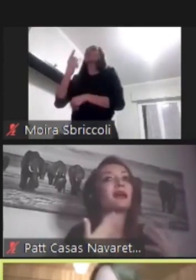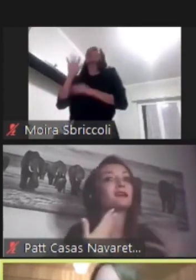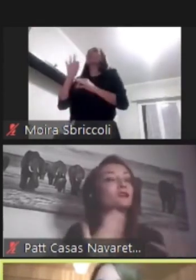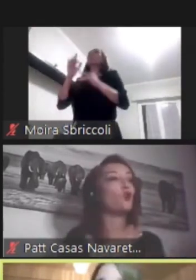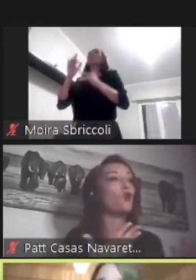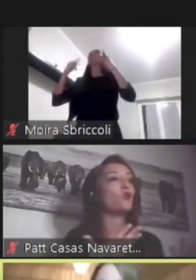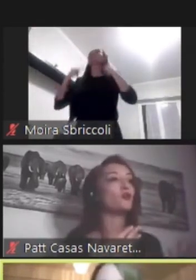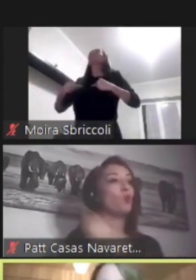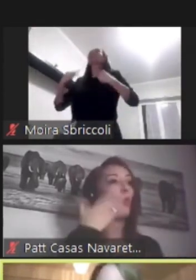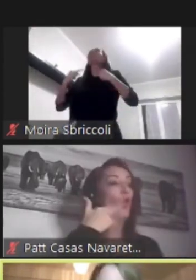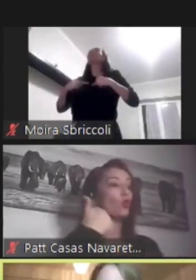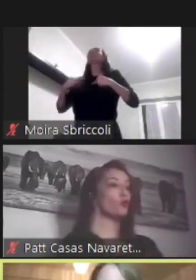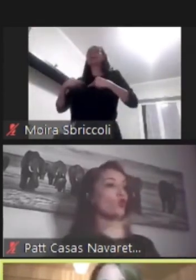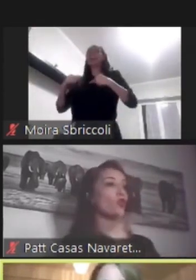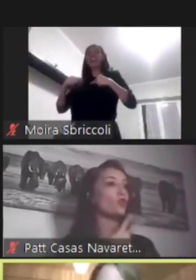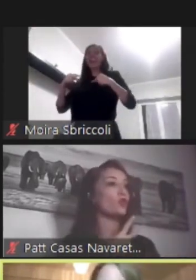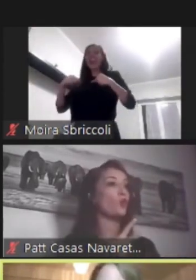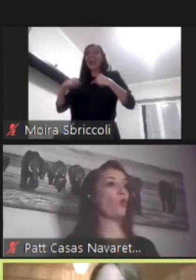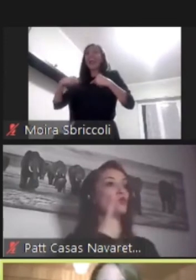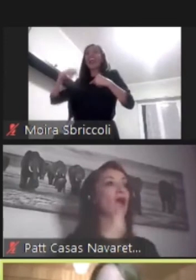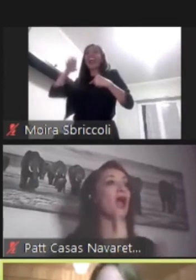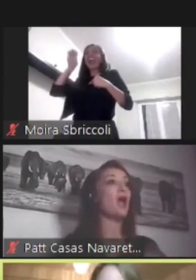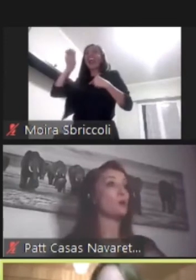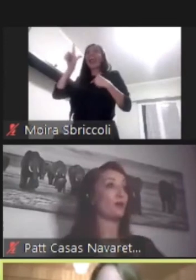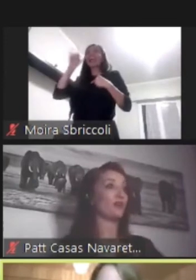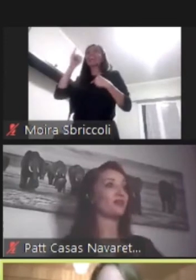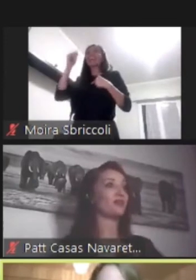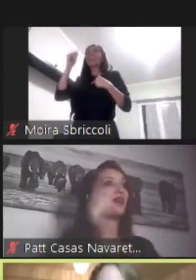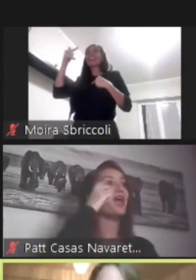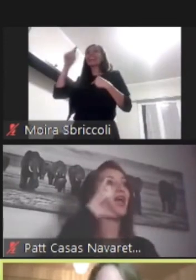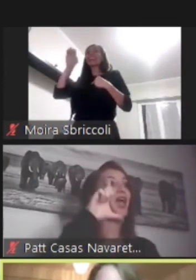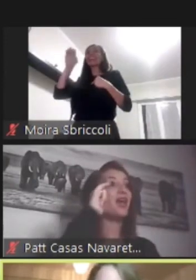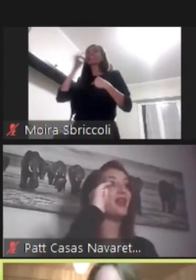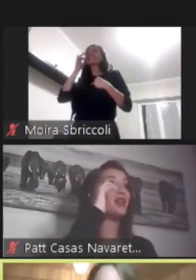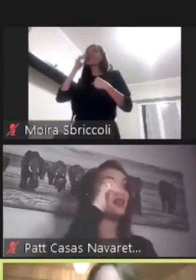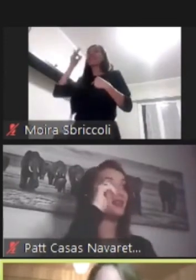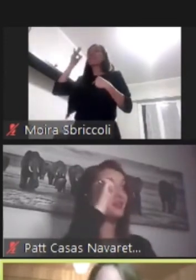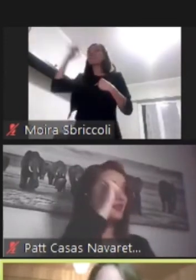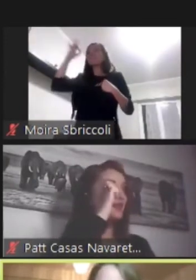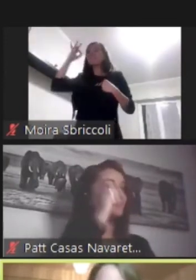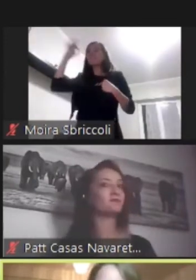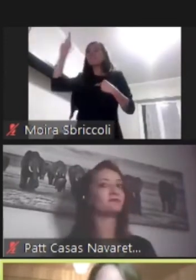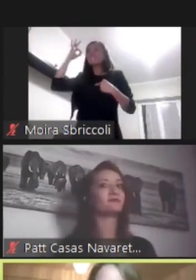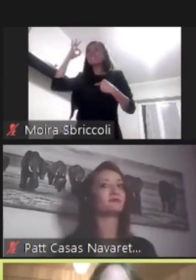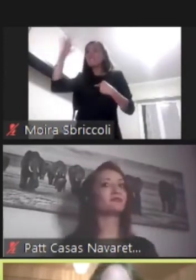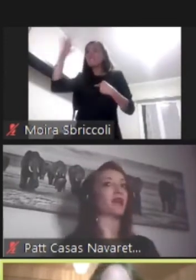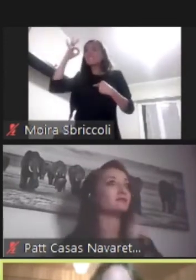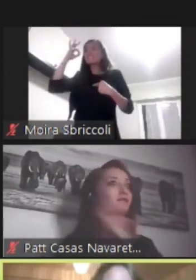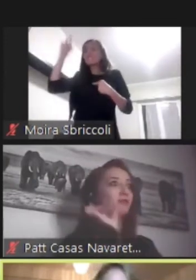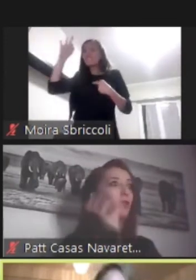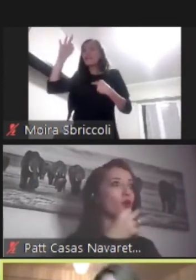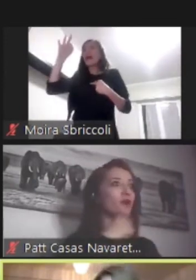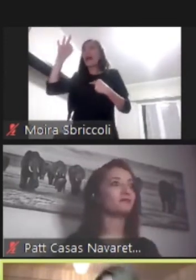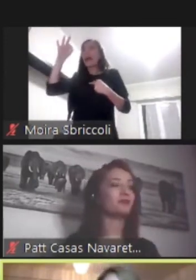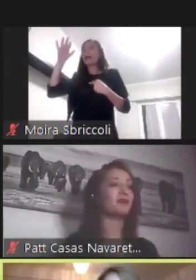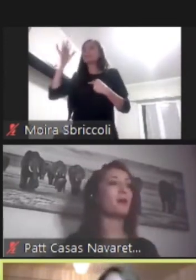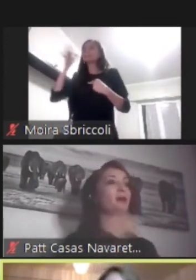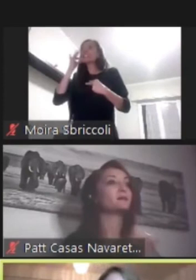understanding of how powerful the ingredients are in this wonderful little stick of powder.